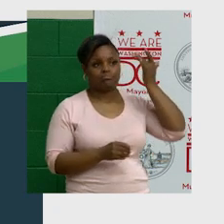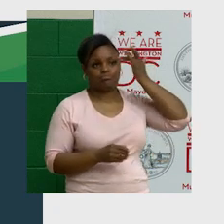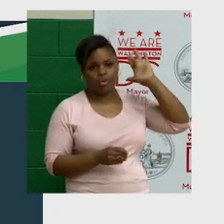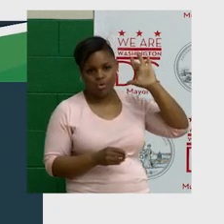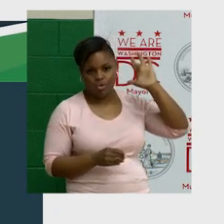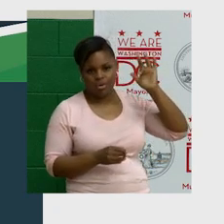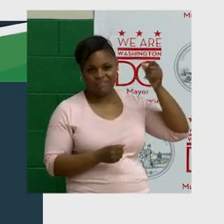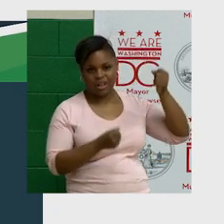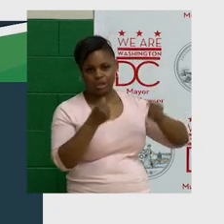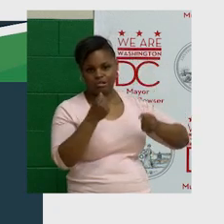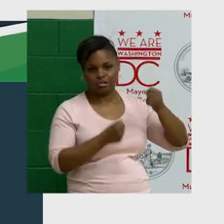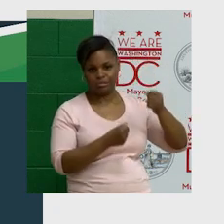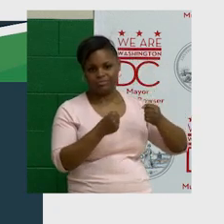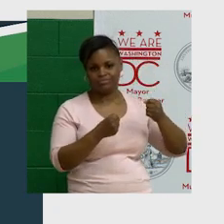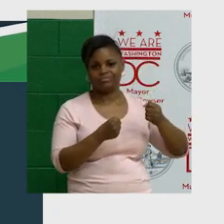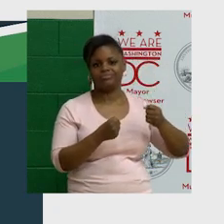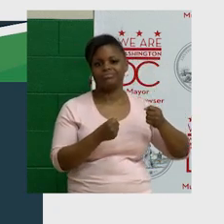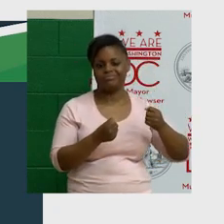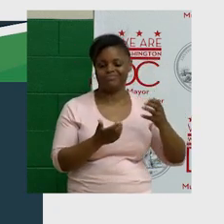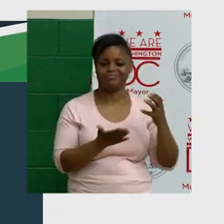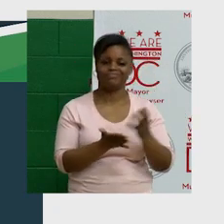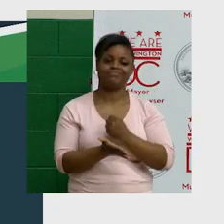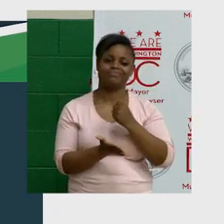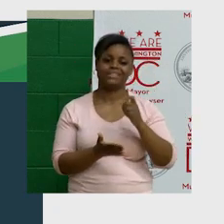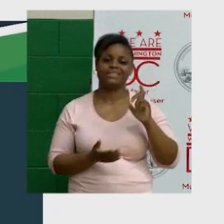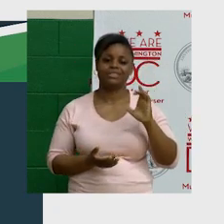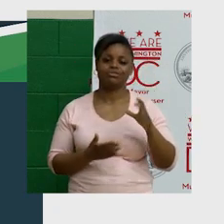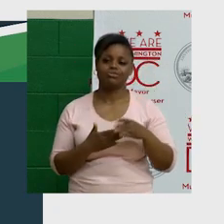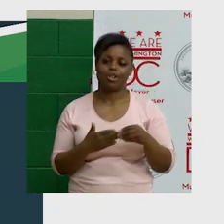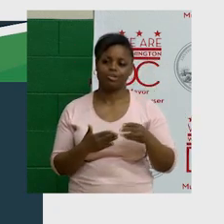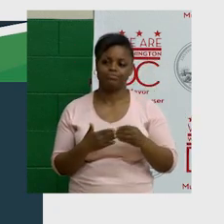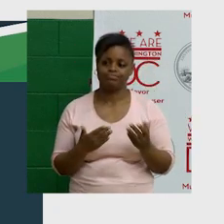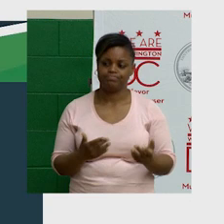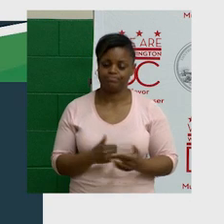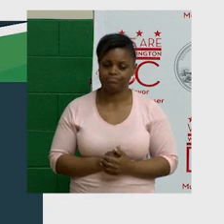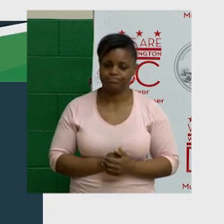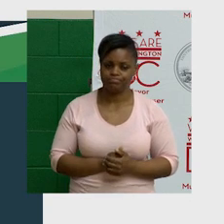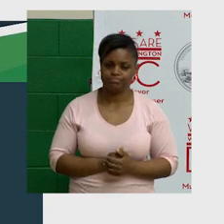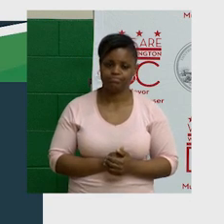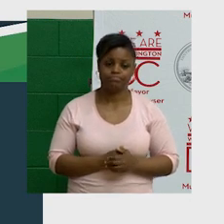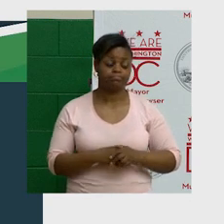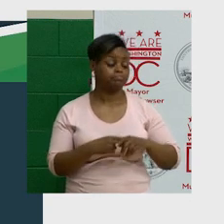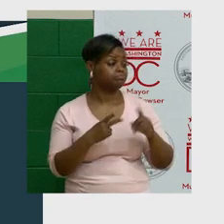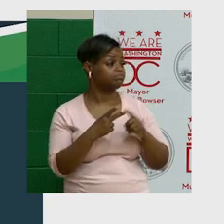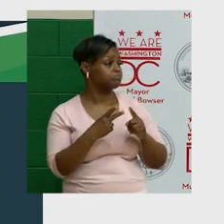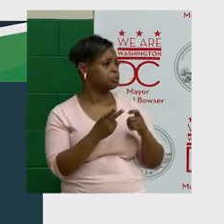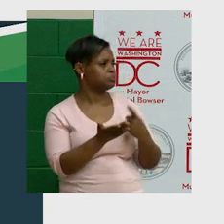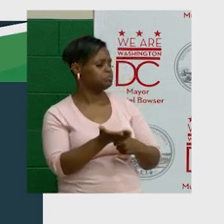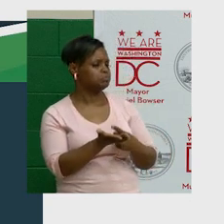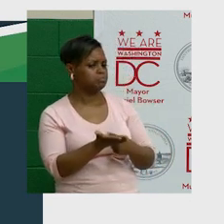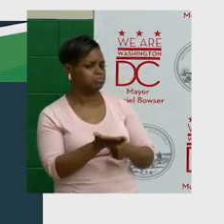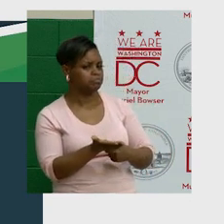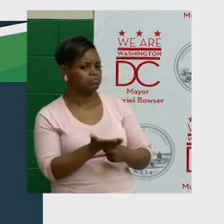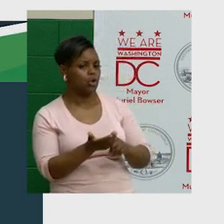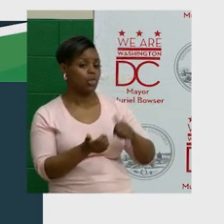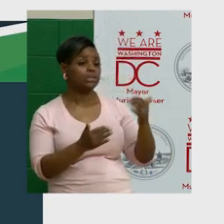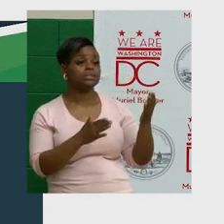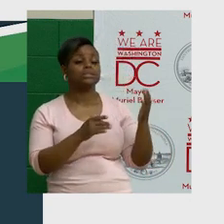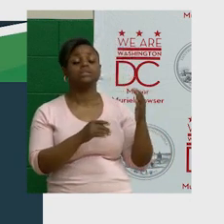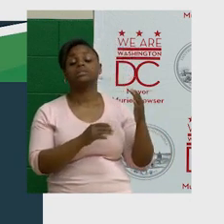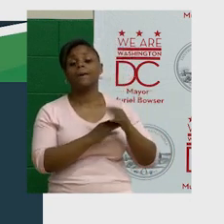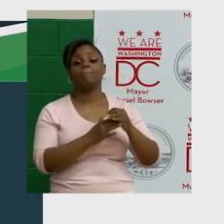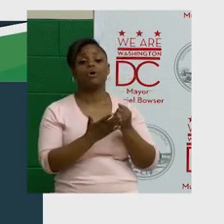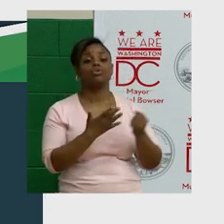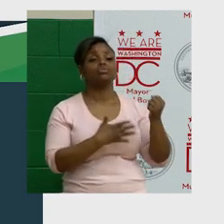to be able to maximize the district dollar. The second thing I wanted to talk about was another top priority for